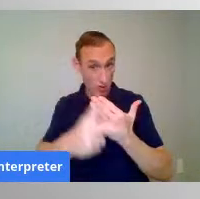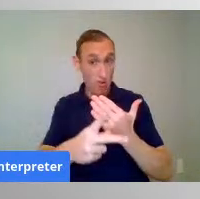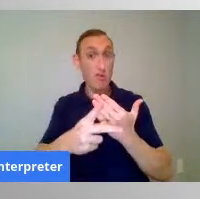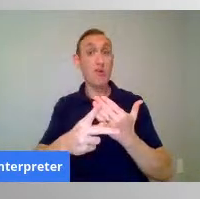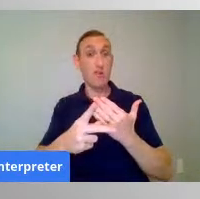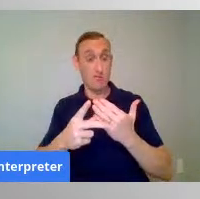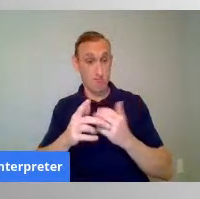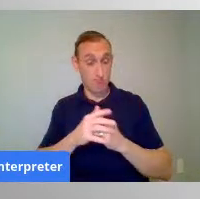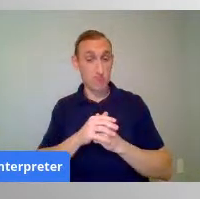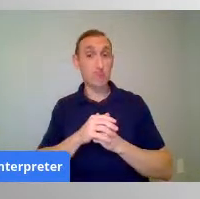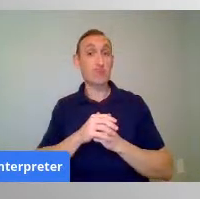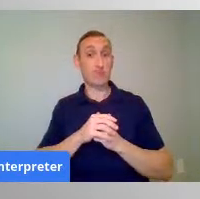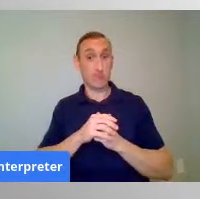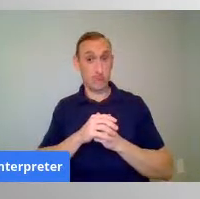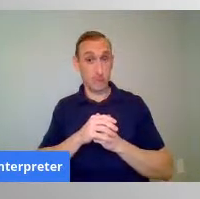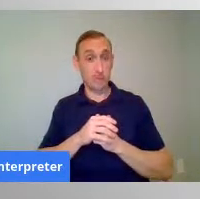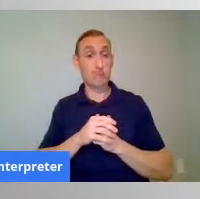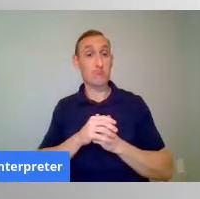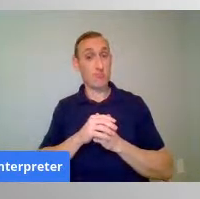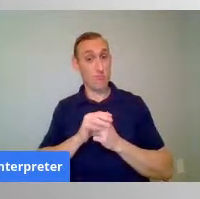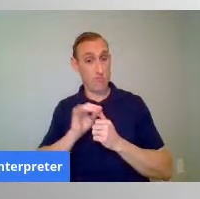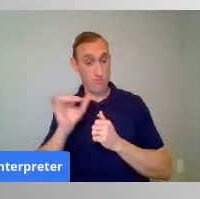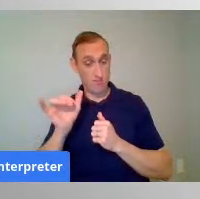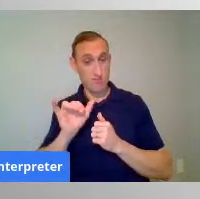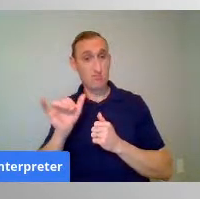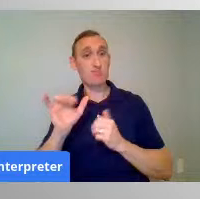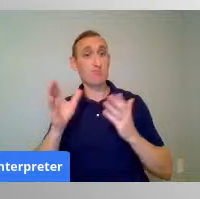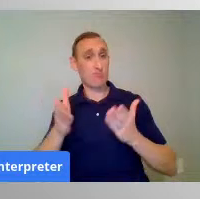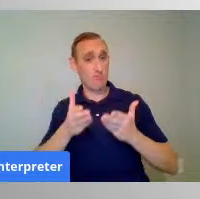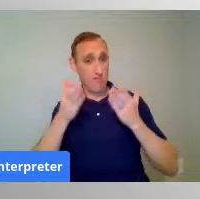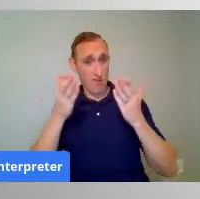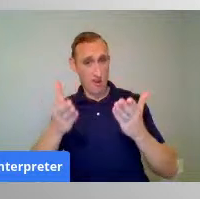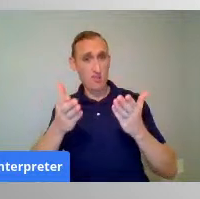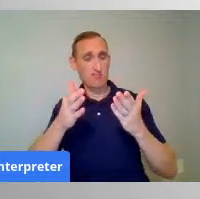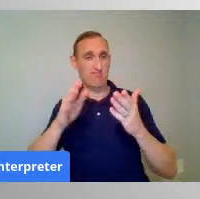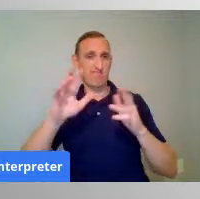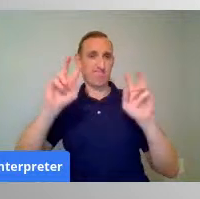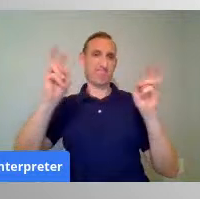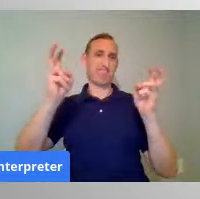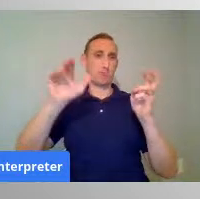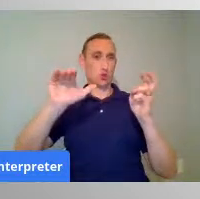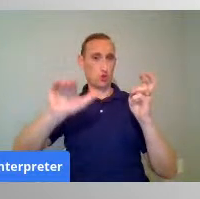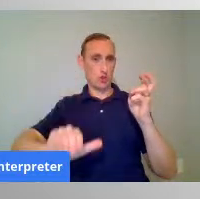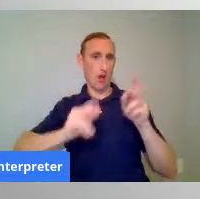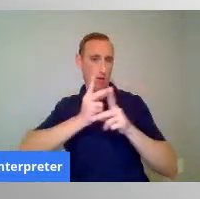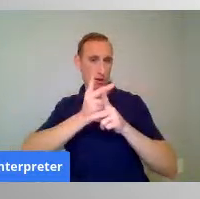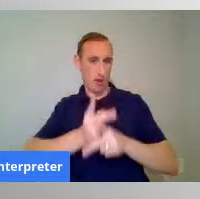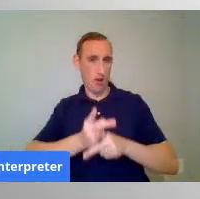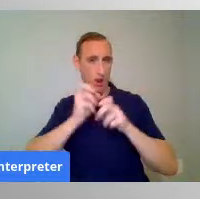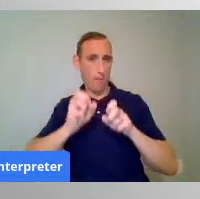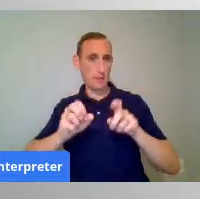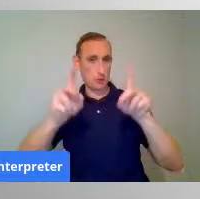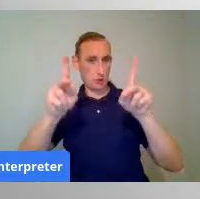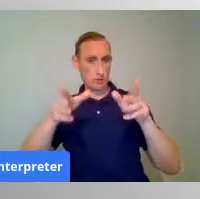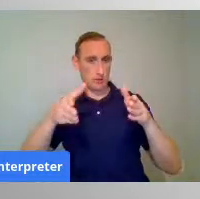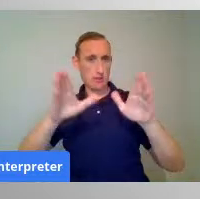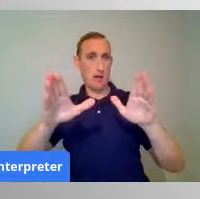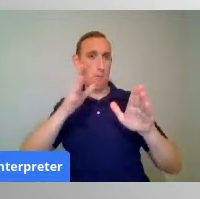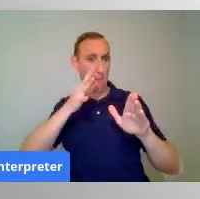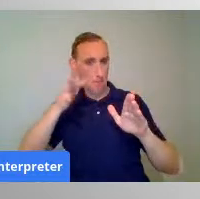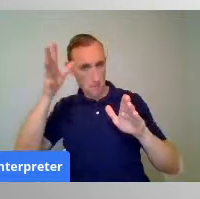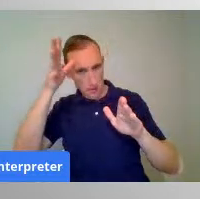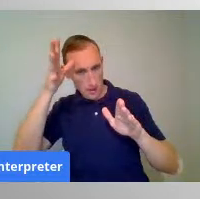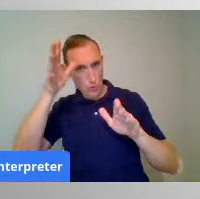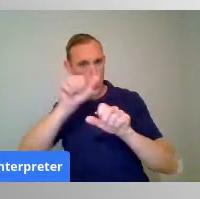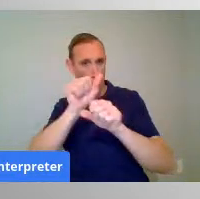enrichment opportunities, but also provide some of those childcare opportunities that would allow parents to work and trust that their children are